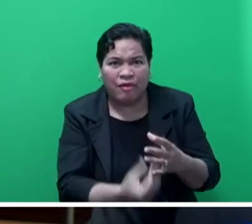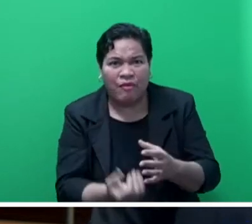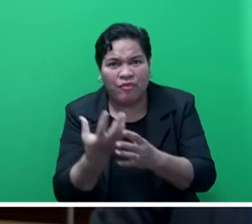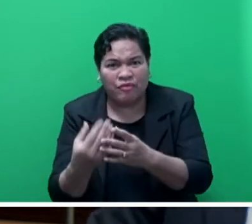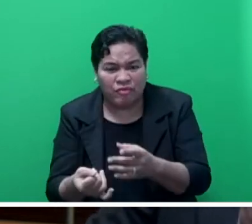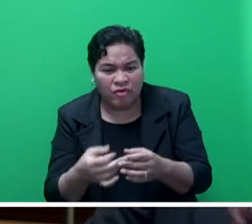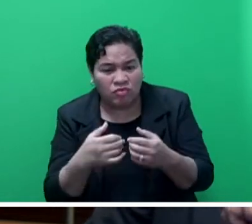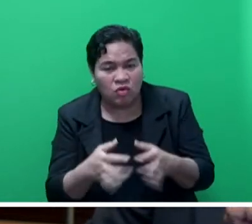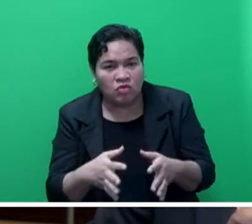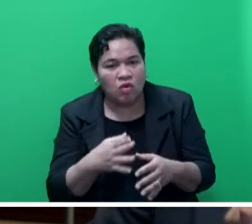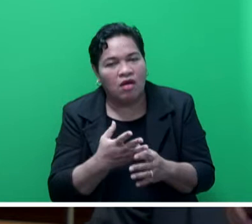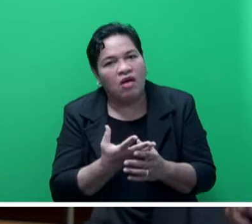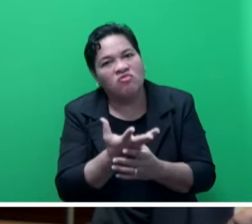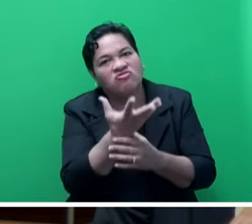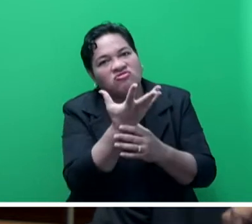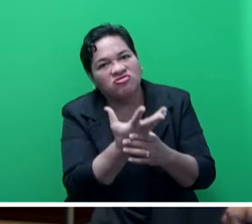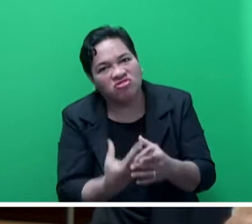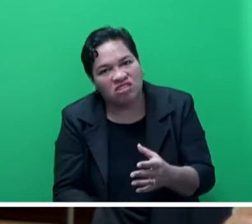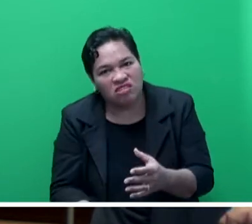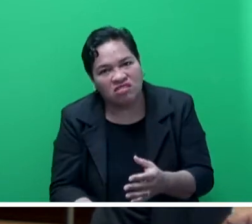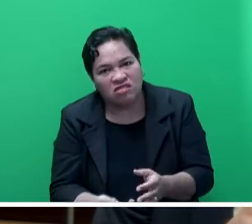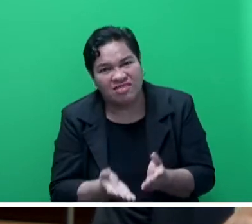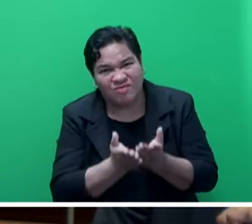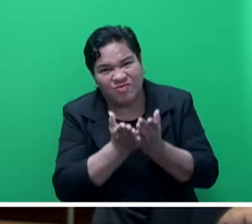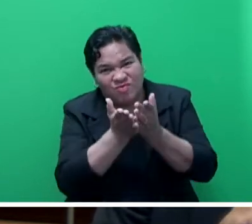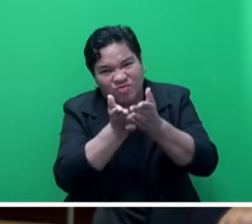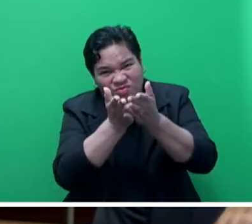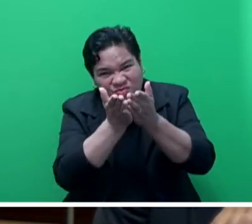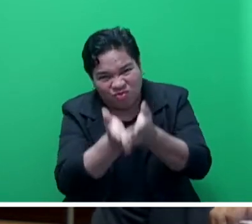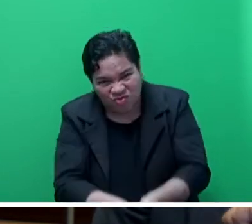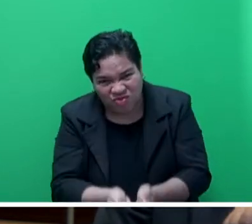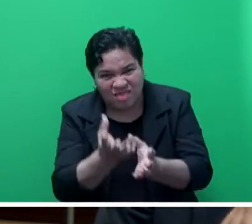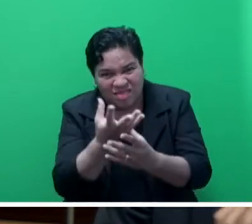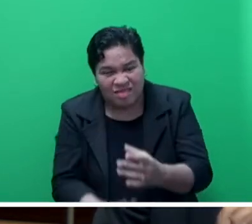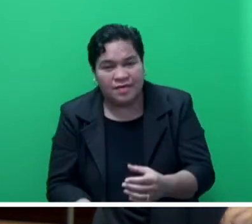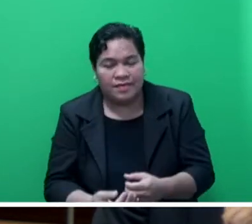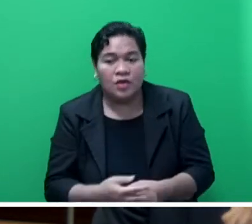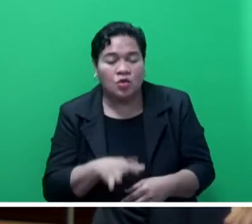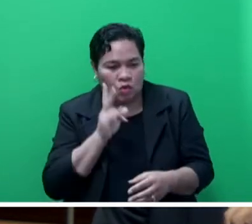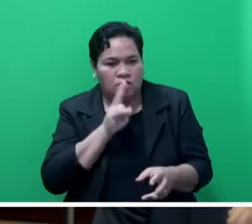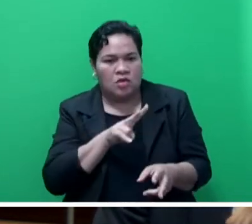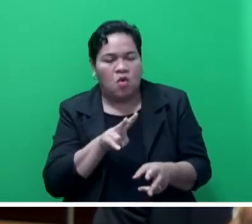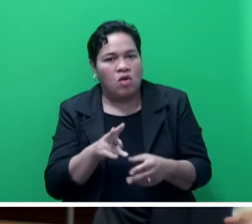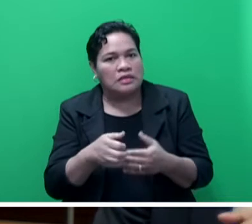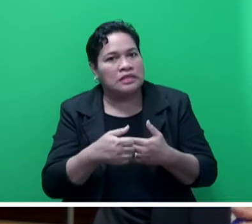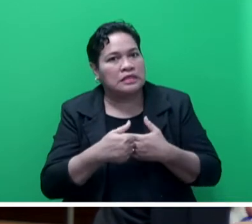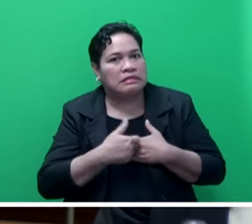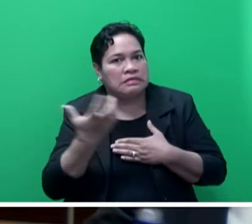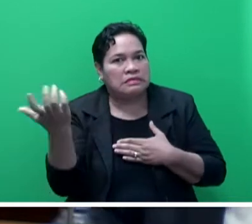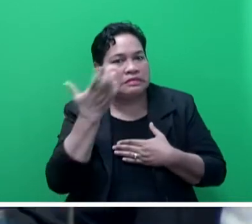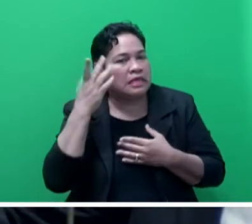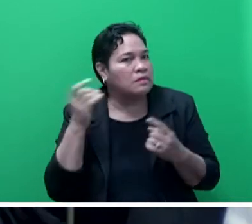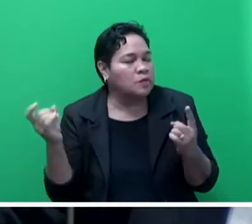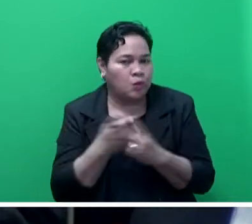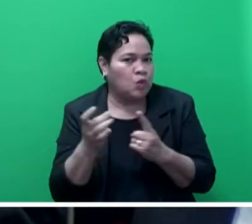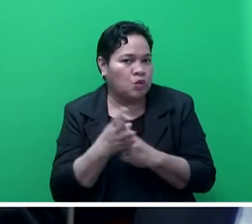by foundering or sinking. Mr. Speaker, so we can see with shipping, safety is paramount, and this is where what I'm